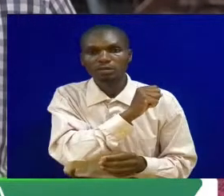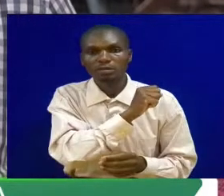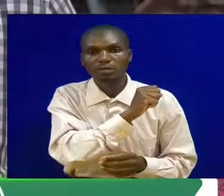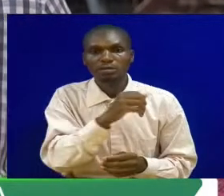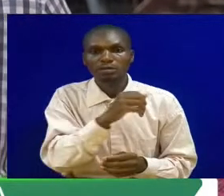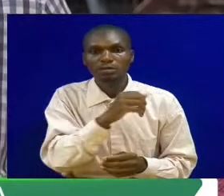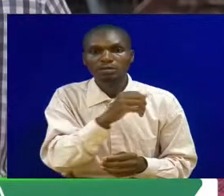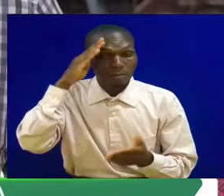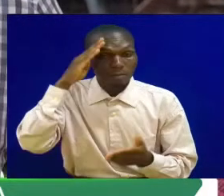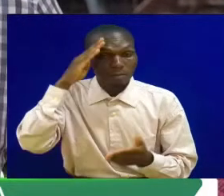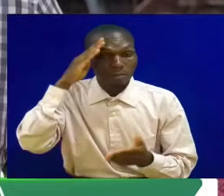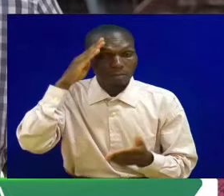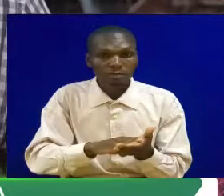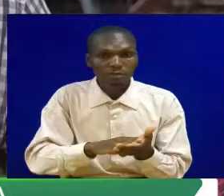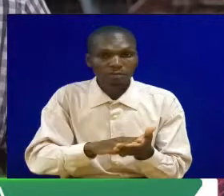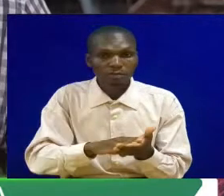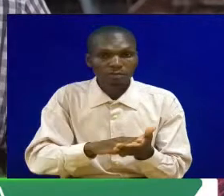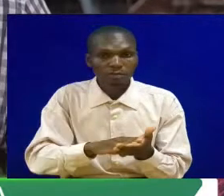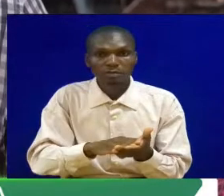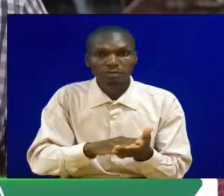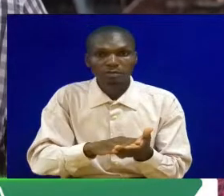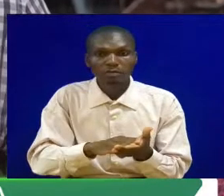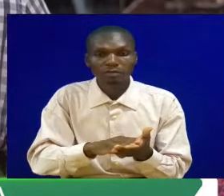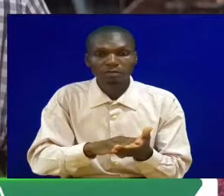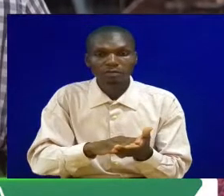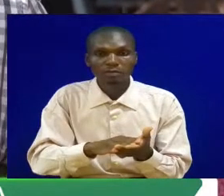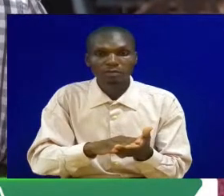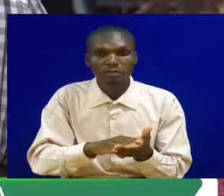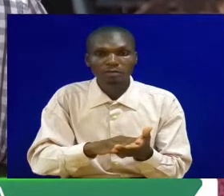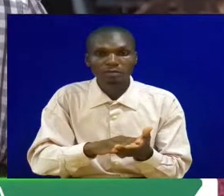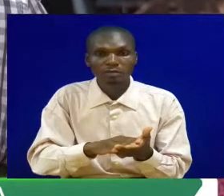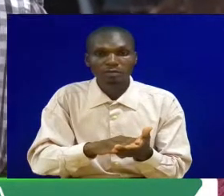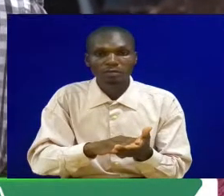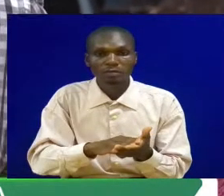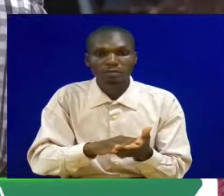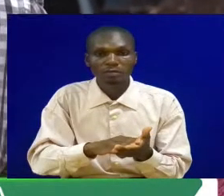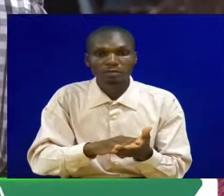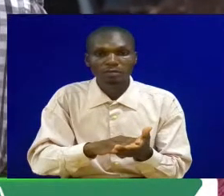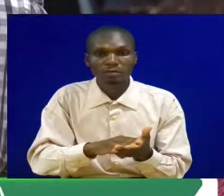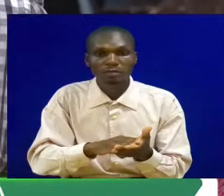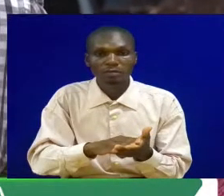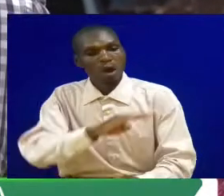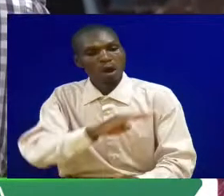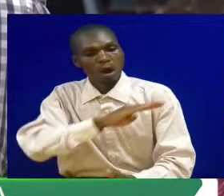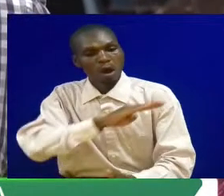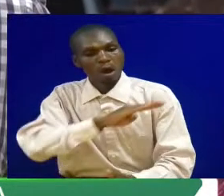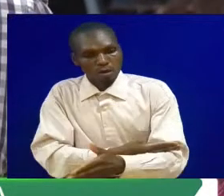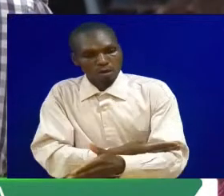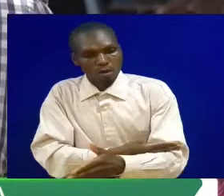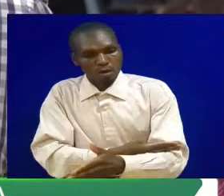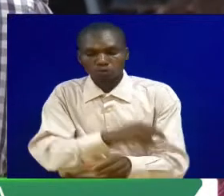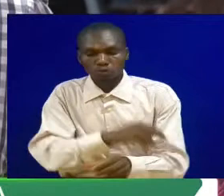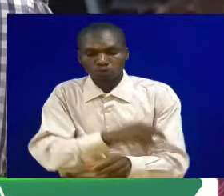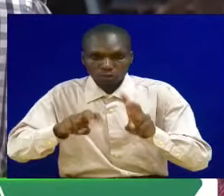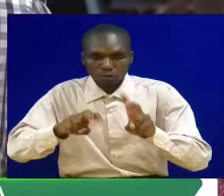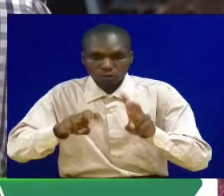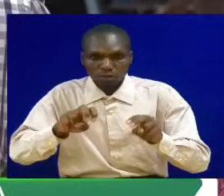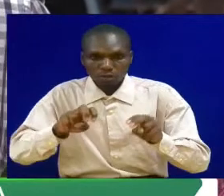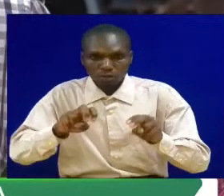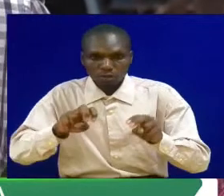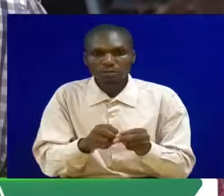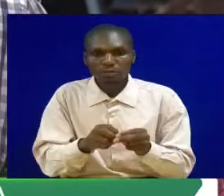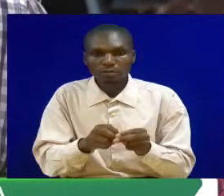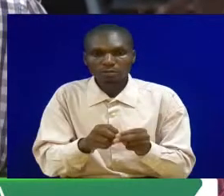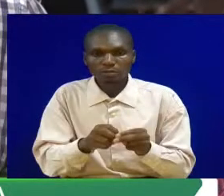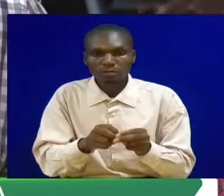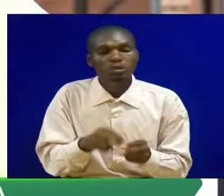in the bagasse, and we've put all our efforts to retrieve the bodies as soon